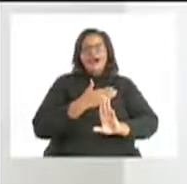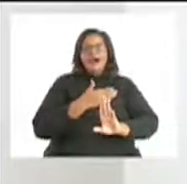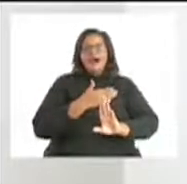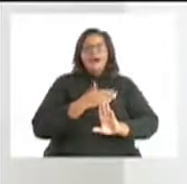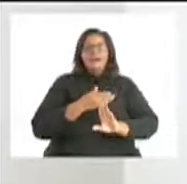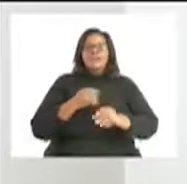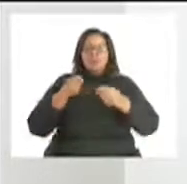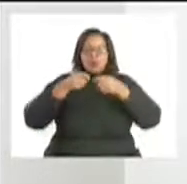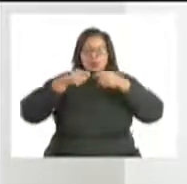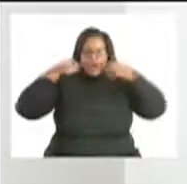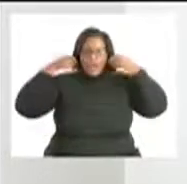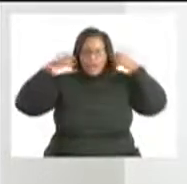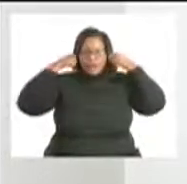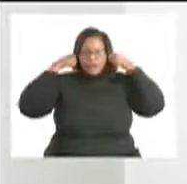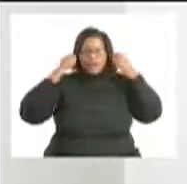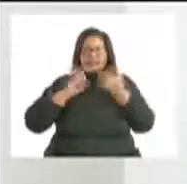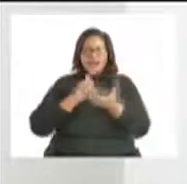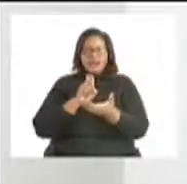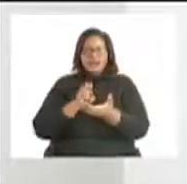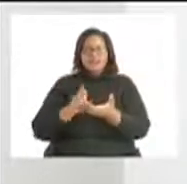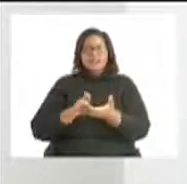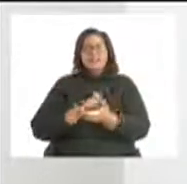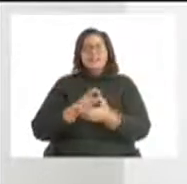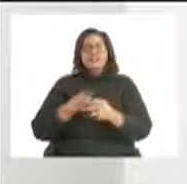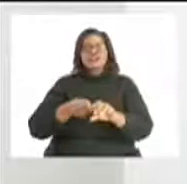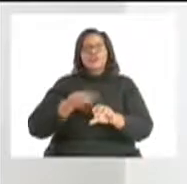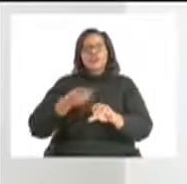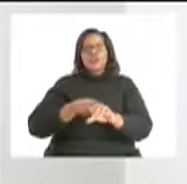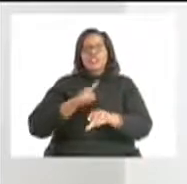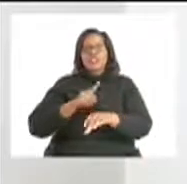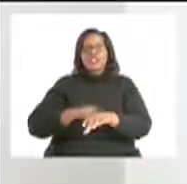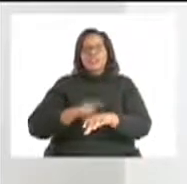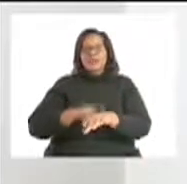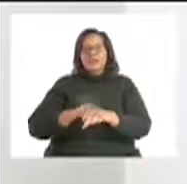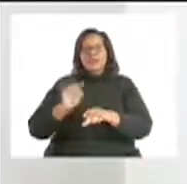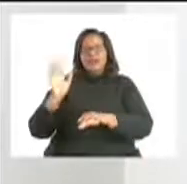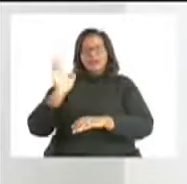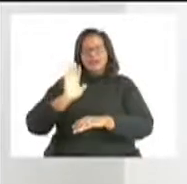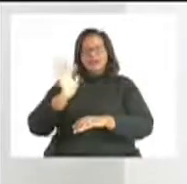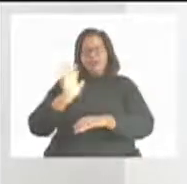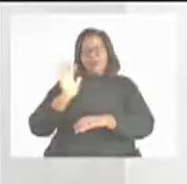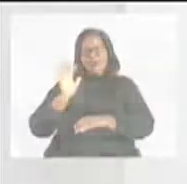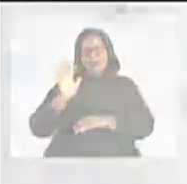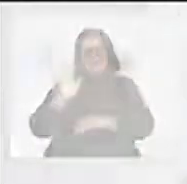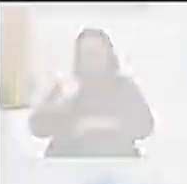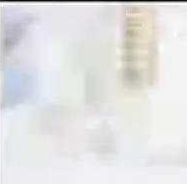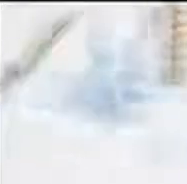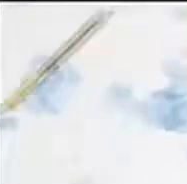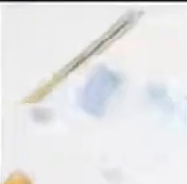sanitize, and me and my friend, we will see you guys soon again. Goodbye.